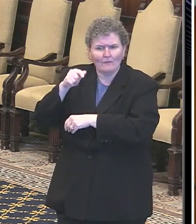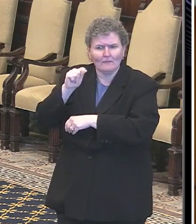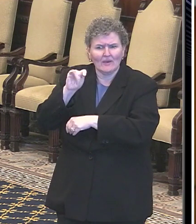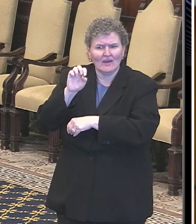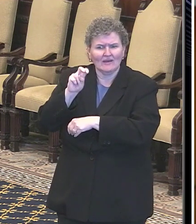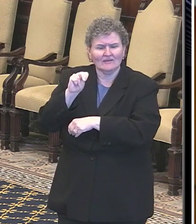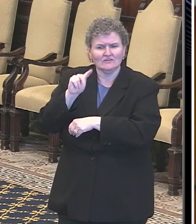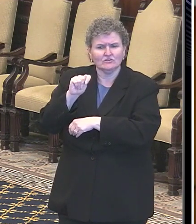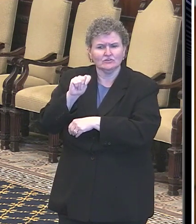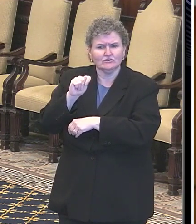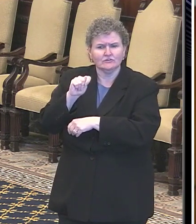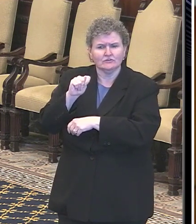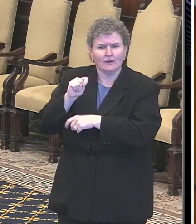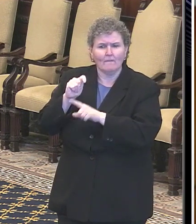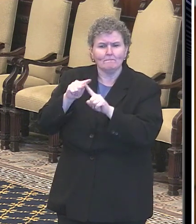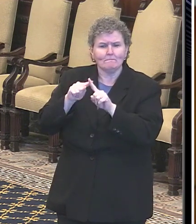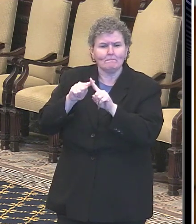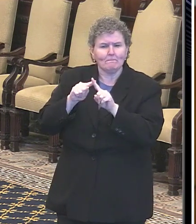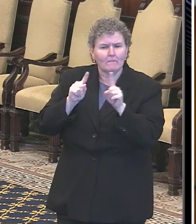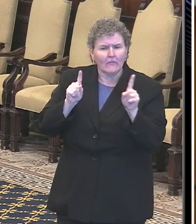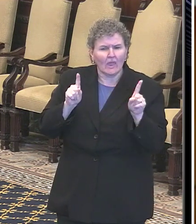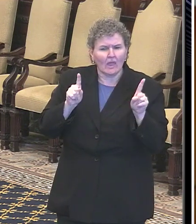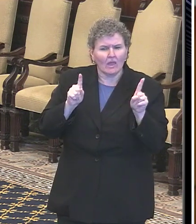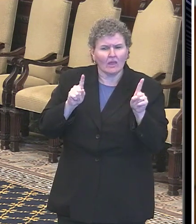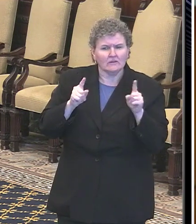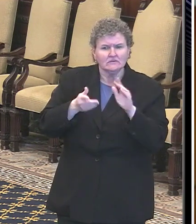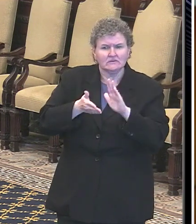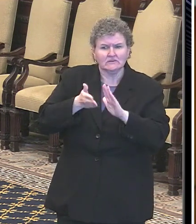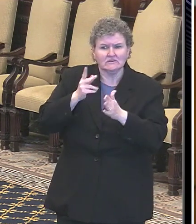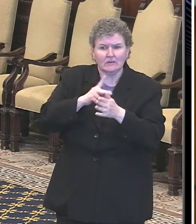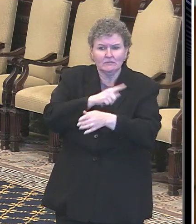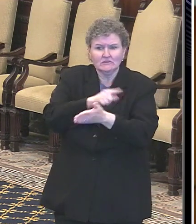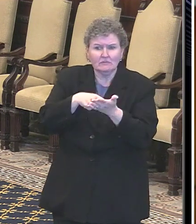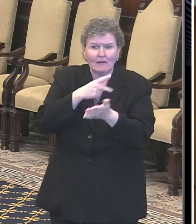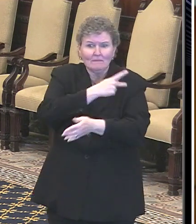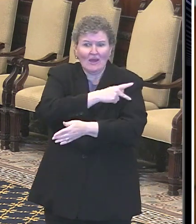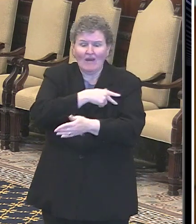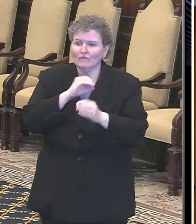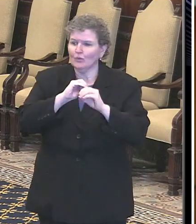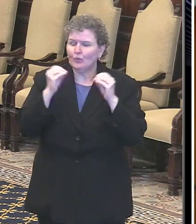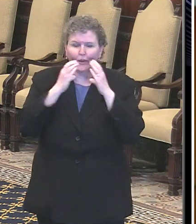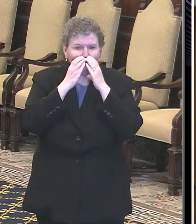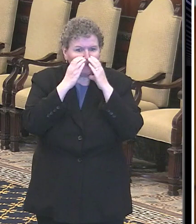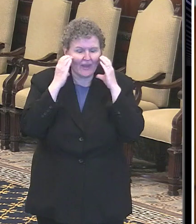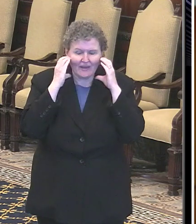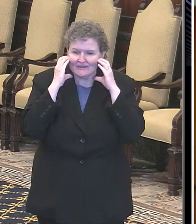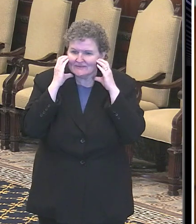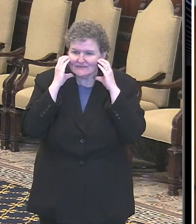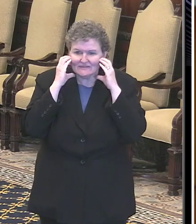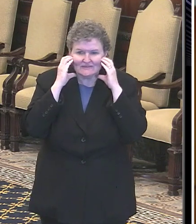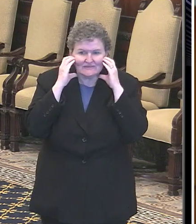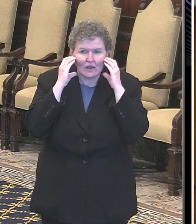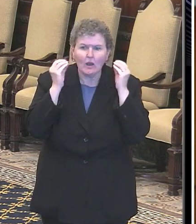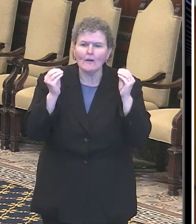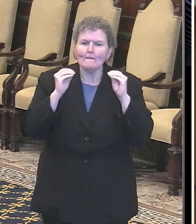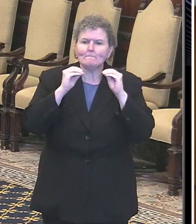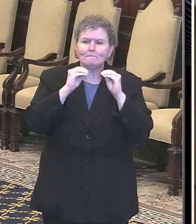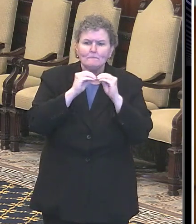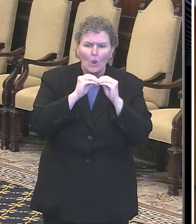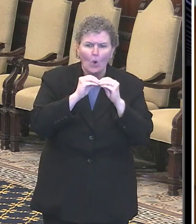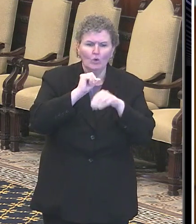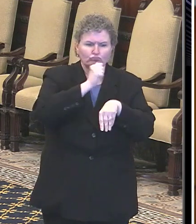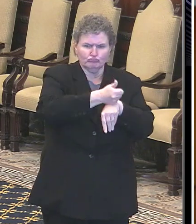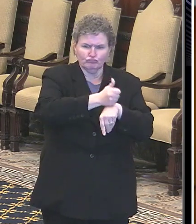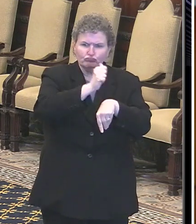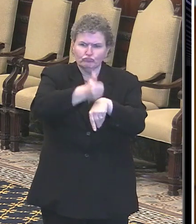who may not have been their patients in the past. The sites are going to be coming sort of online gradually, day by day. Some of